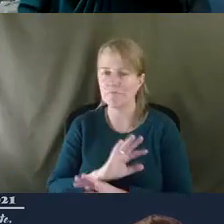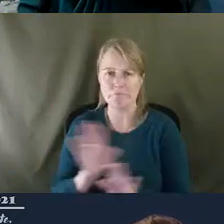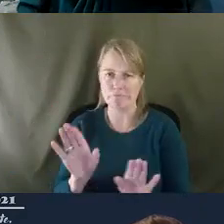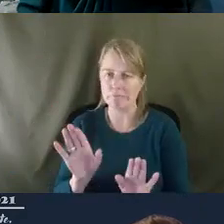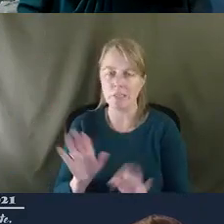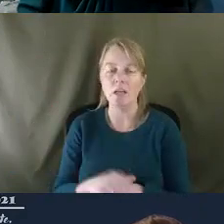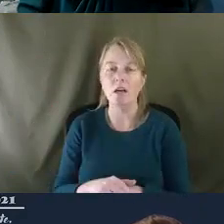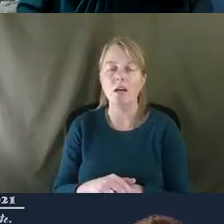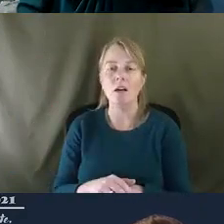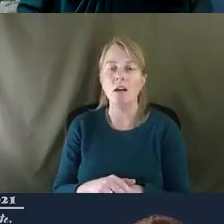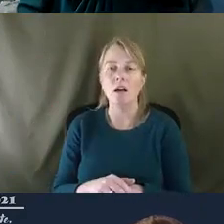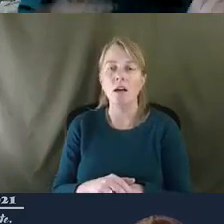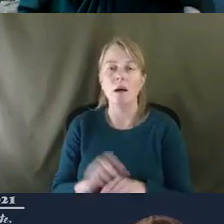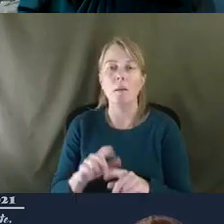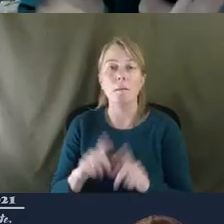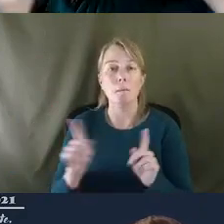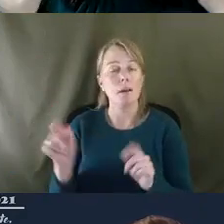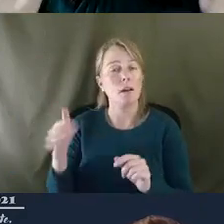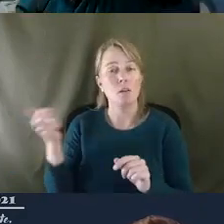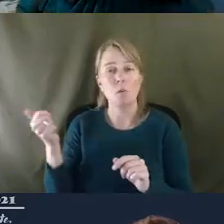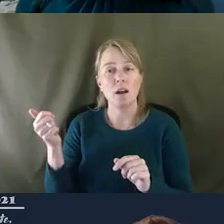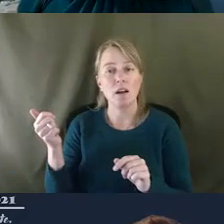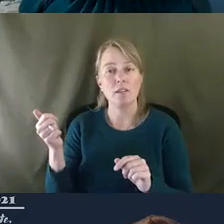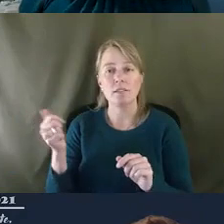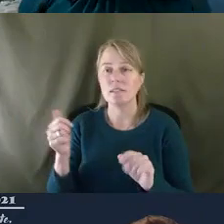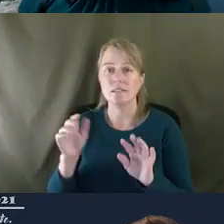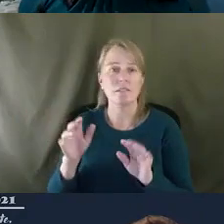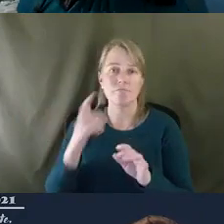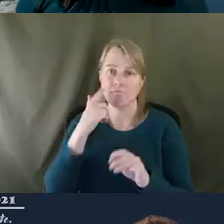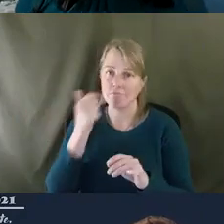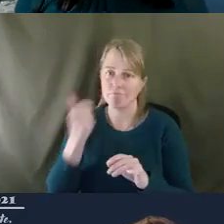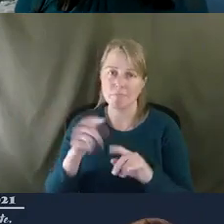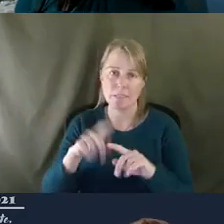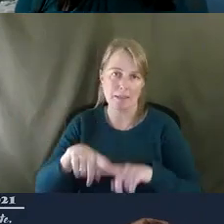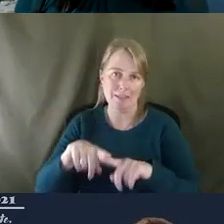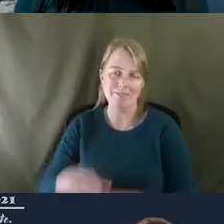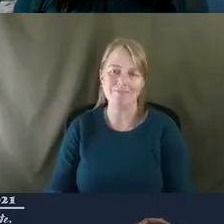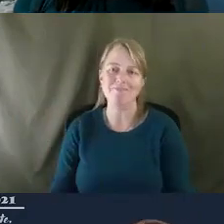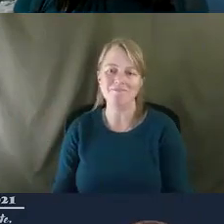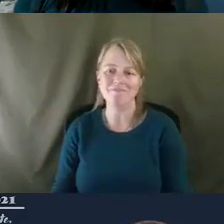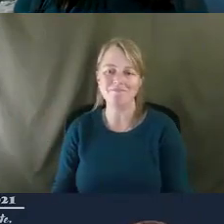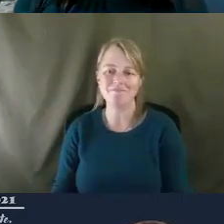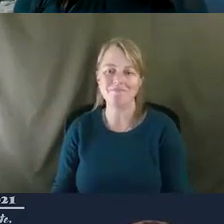that. But other than that, it's a wide open table. Thank you.